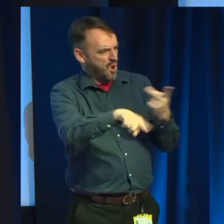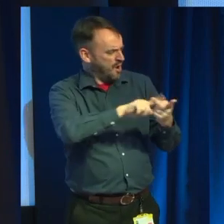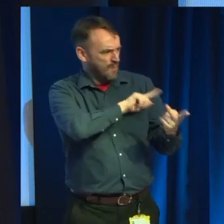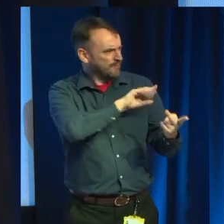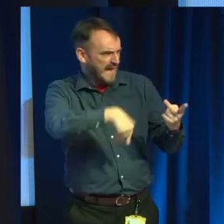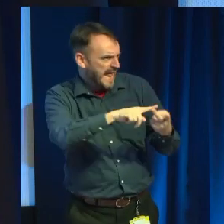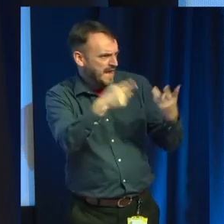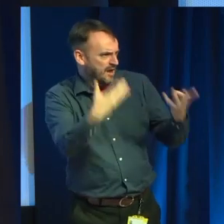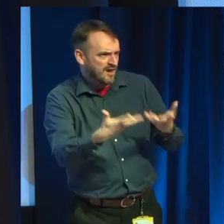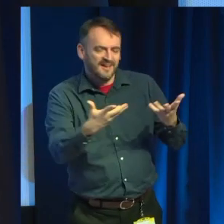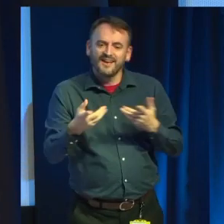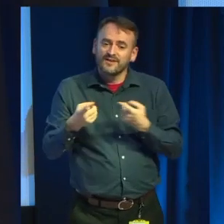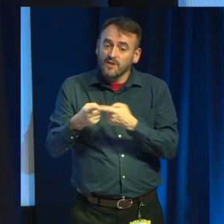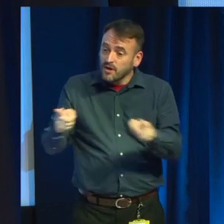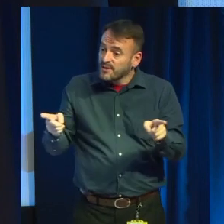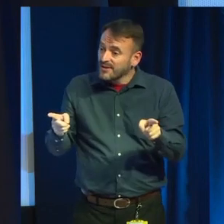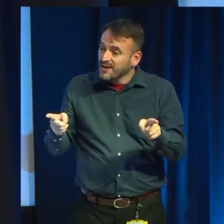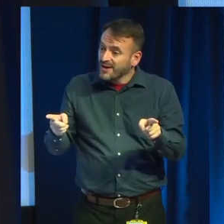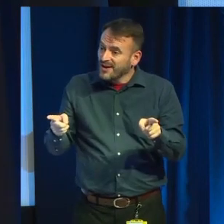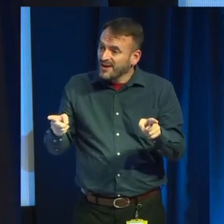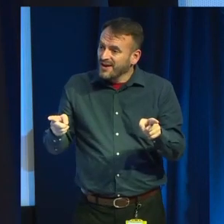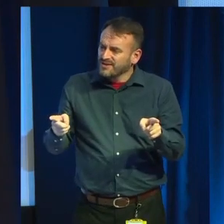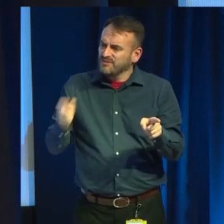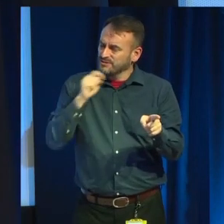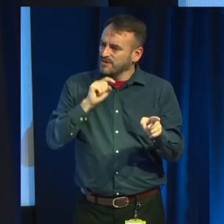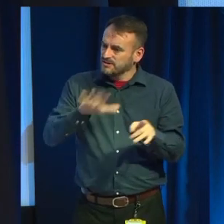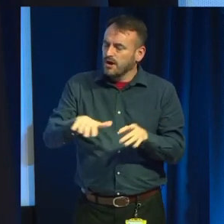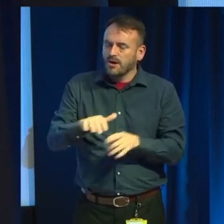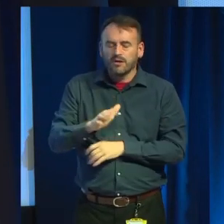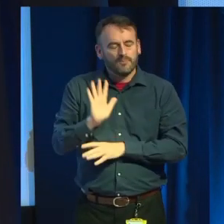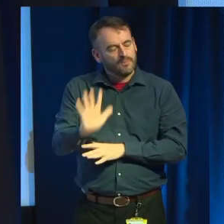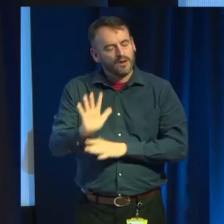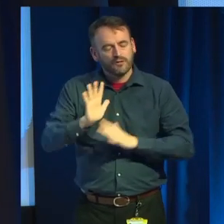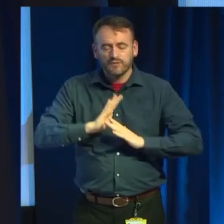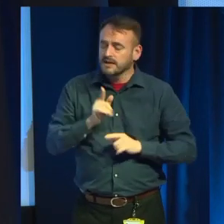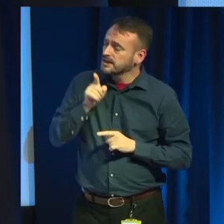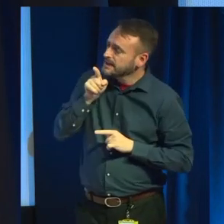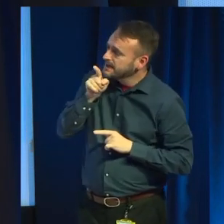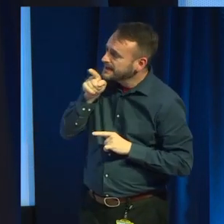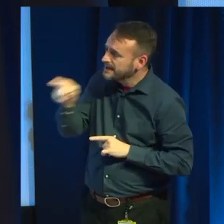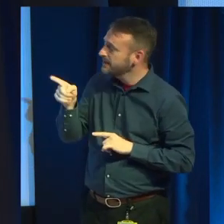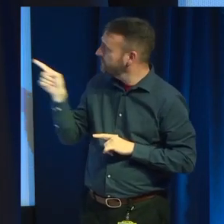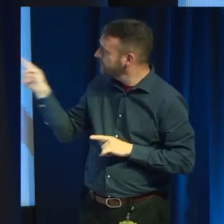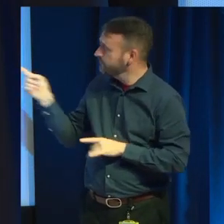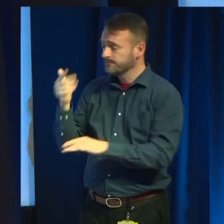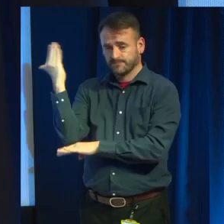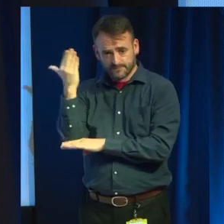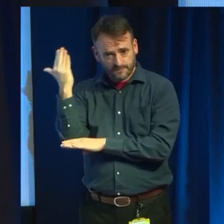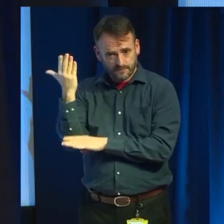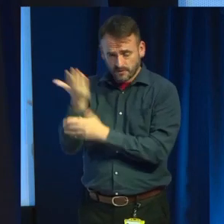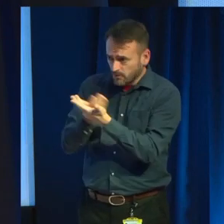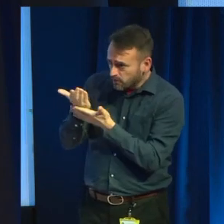was kind of a strange place to be. But it was so refreshing to hear him talk about things that I've talked with people about for years, and